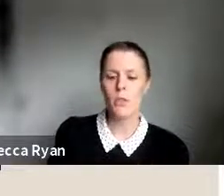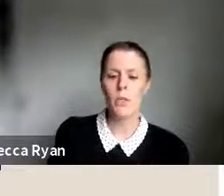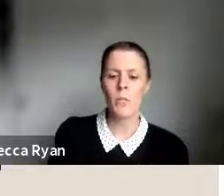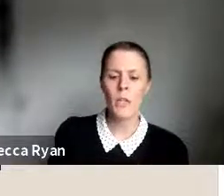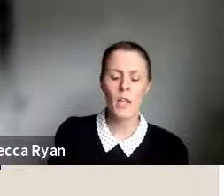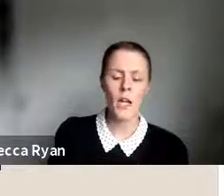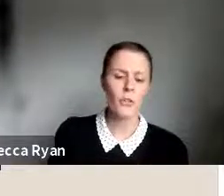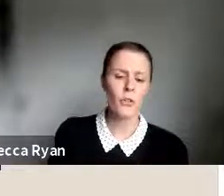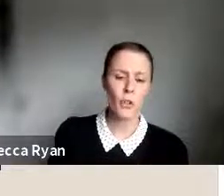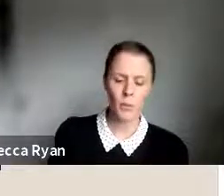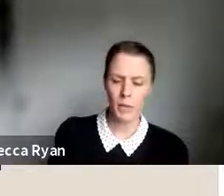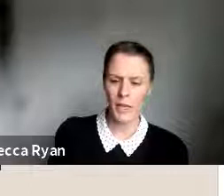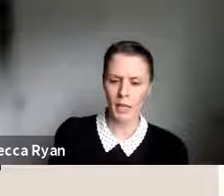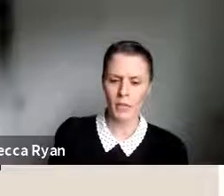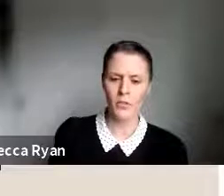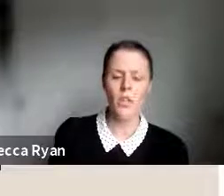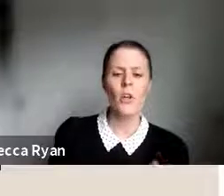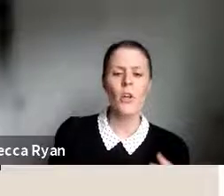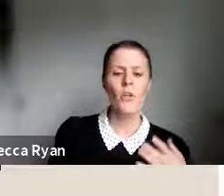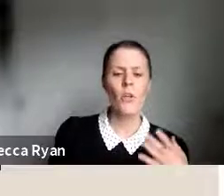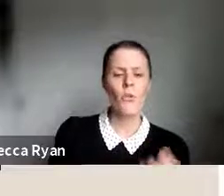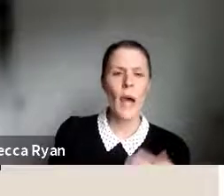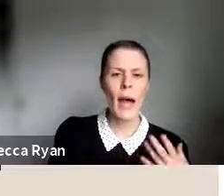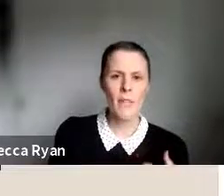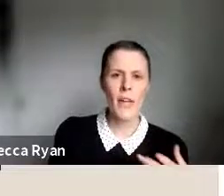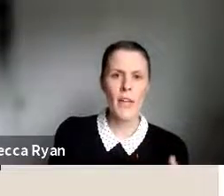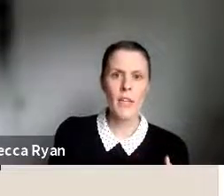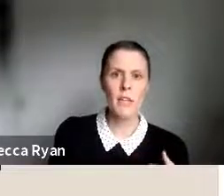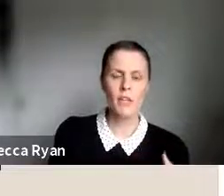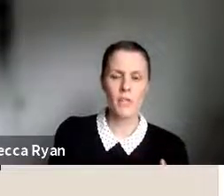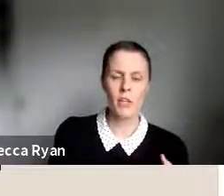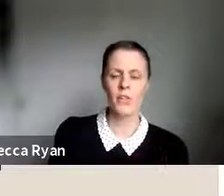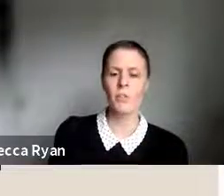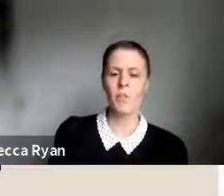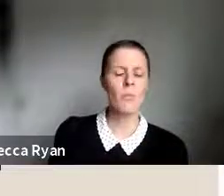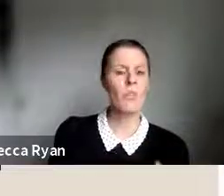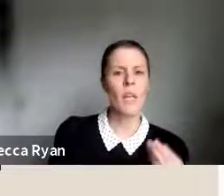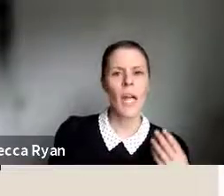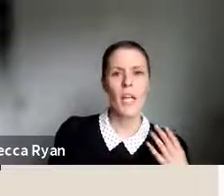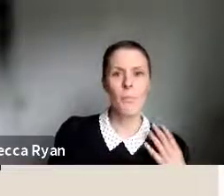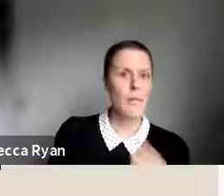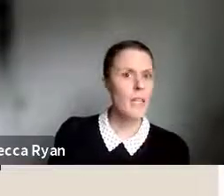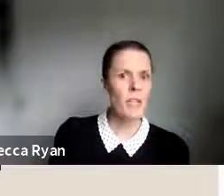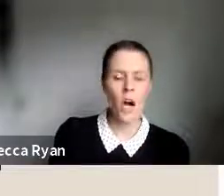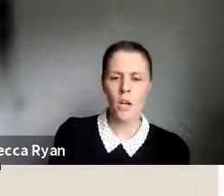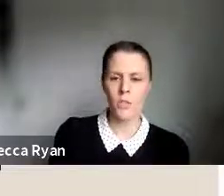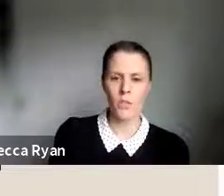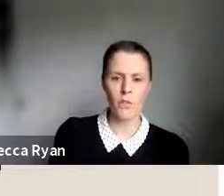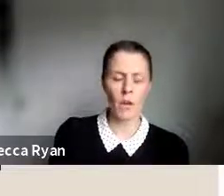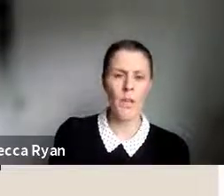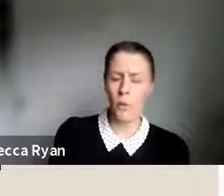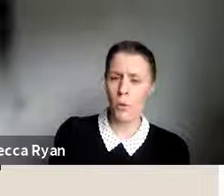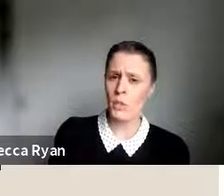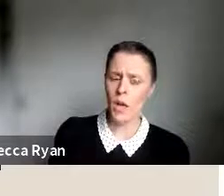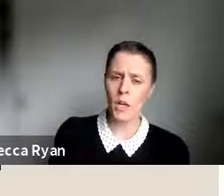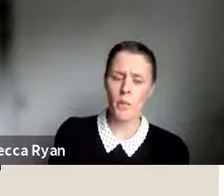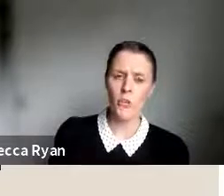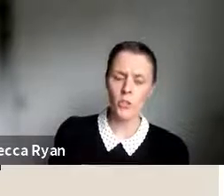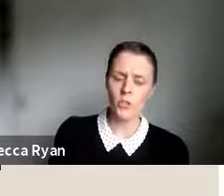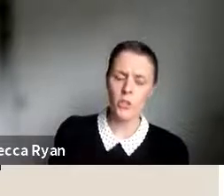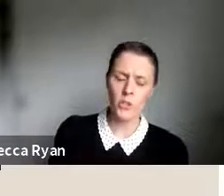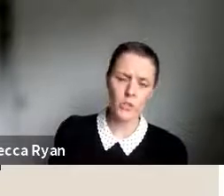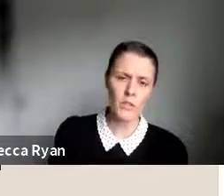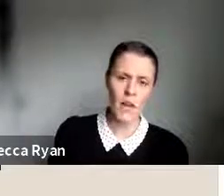tests, including blood clots or low blood platelets. So if you have any of these severe symptoms, be conscious of them. And I'm only talking